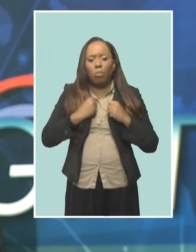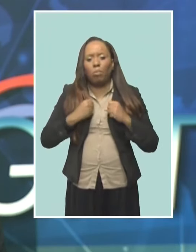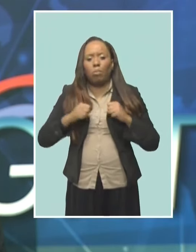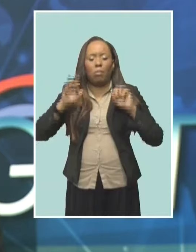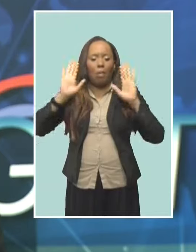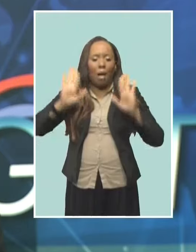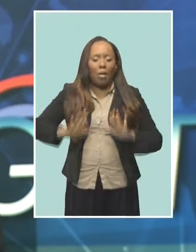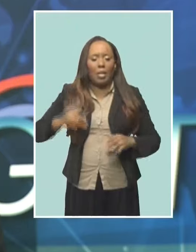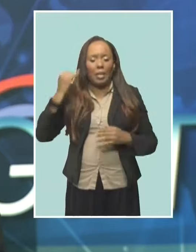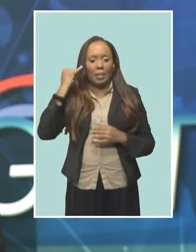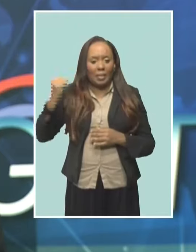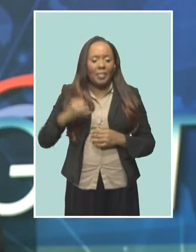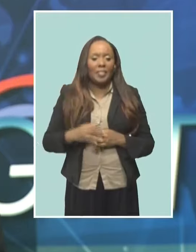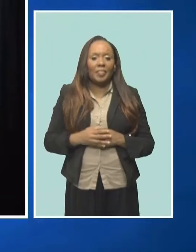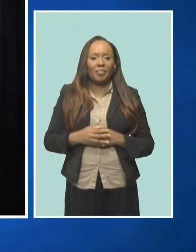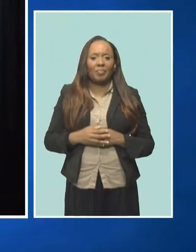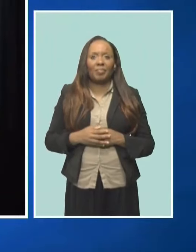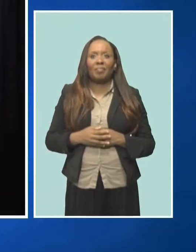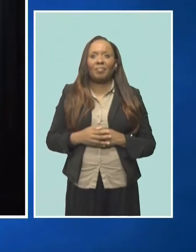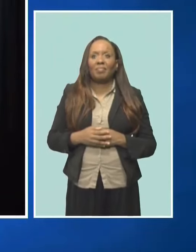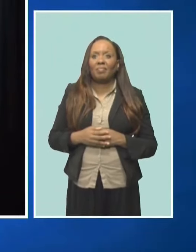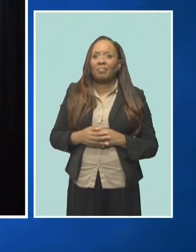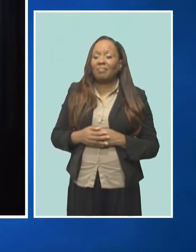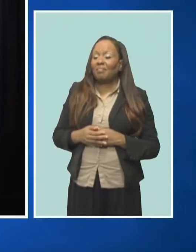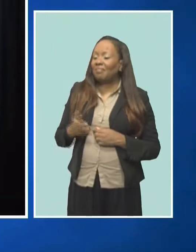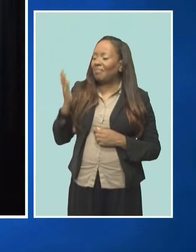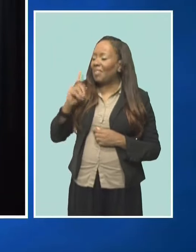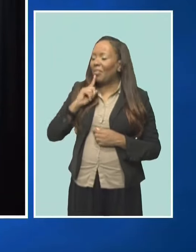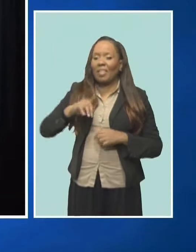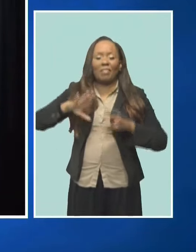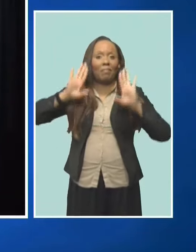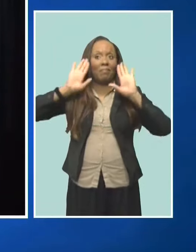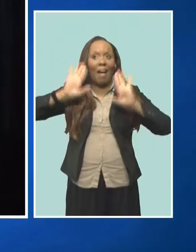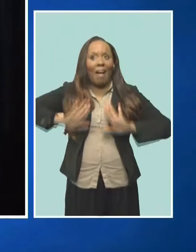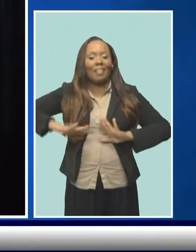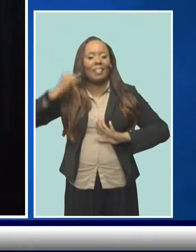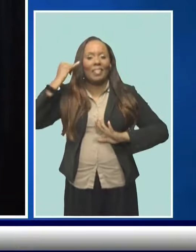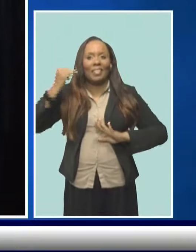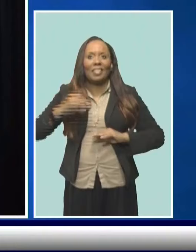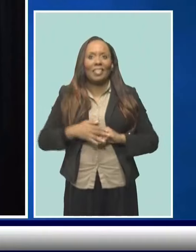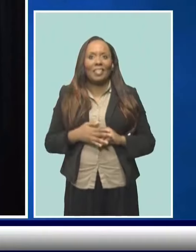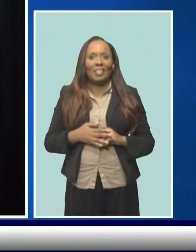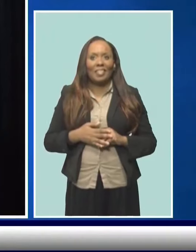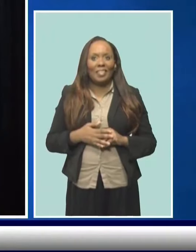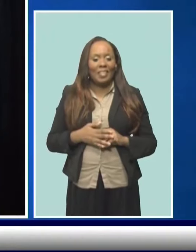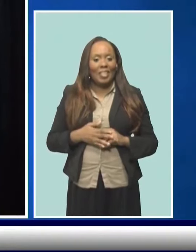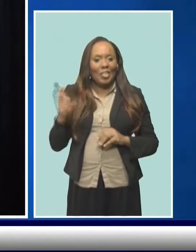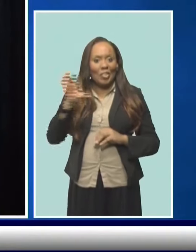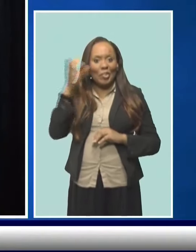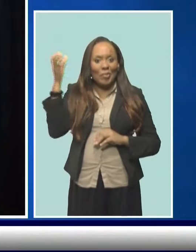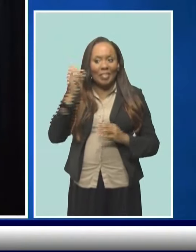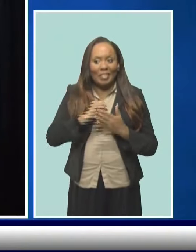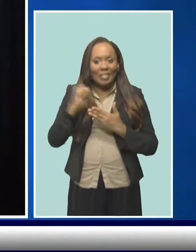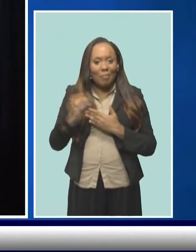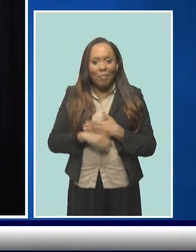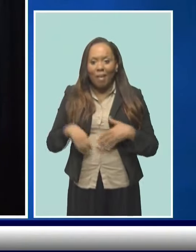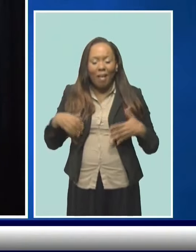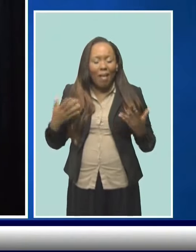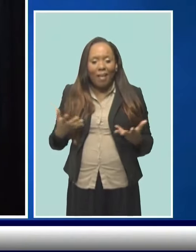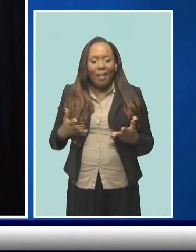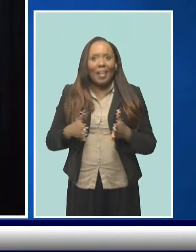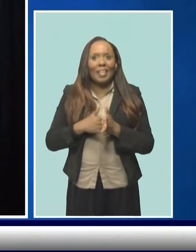idea. This is a fantastic initiative. I mean, who doesn't love Christmas in September? So it's exciting